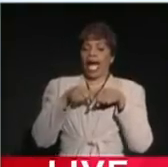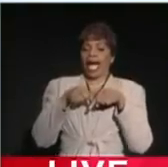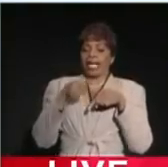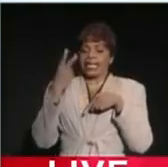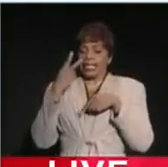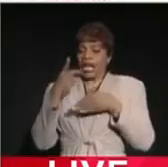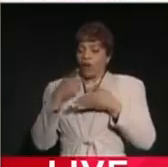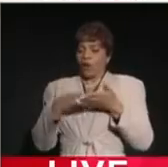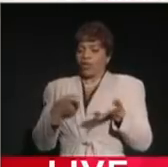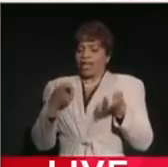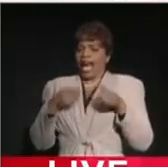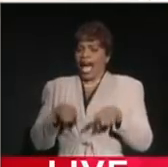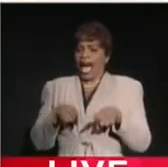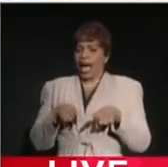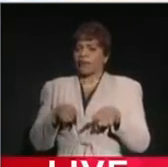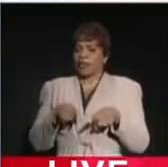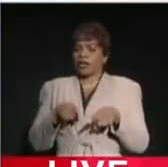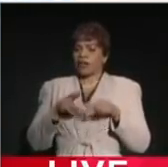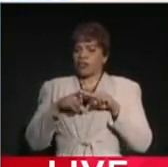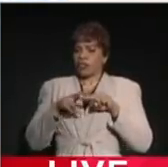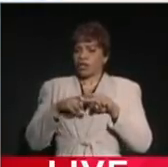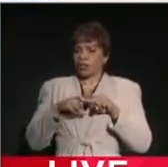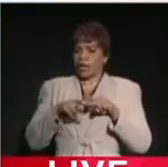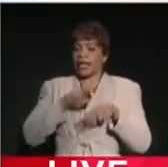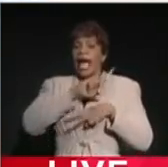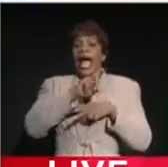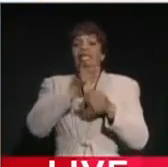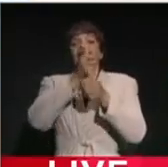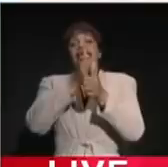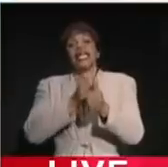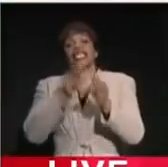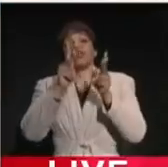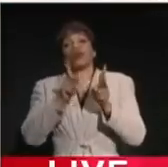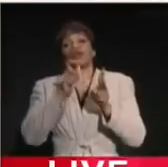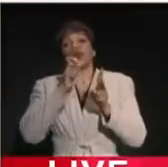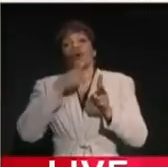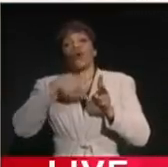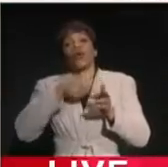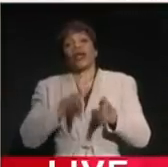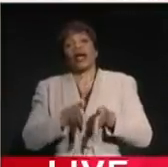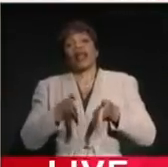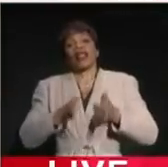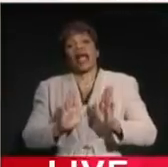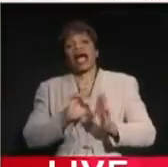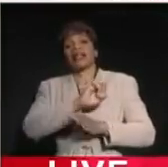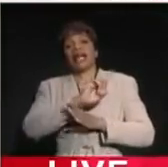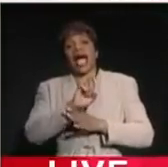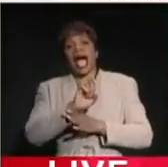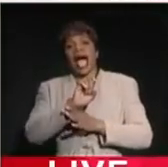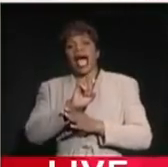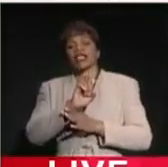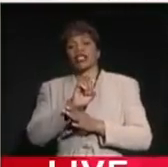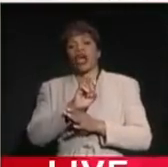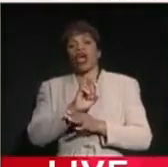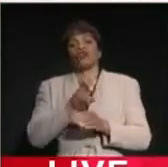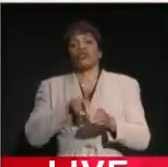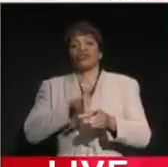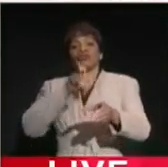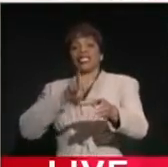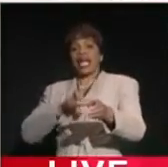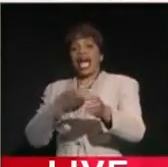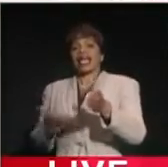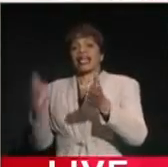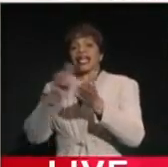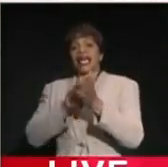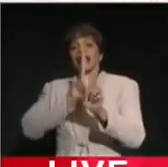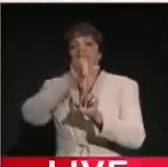of Transportation. I'm going to ask every single person we're allowed to ask by law to resign and reapply for their job. I'm going to make